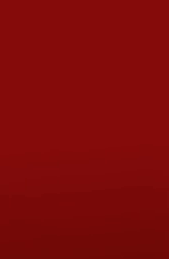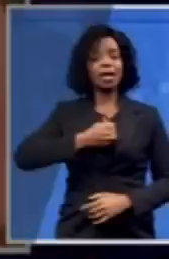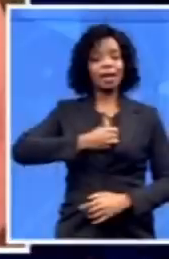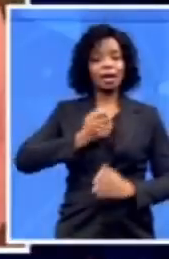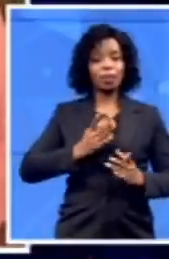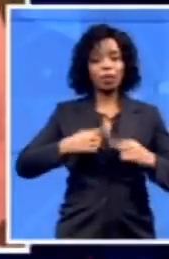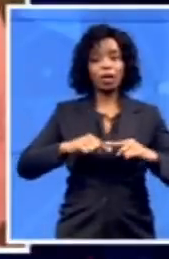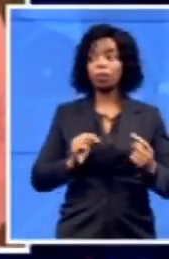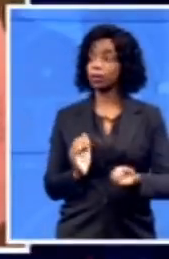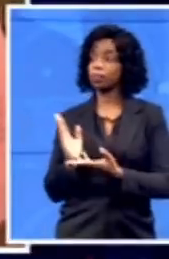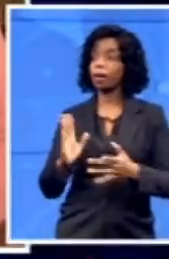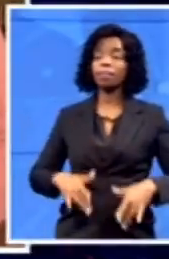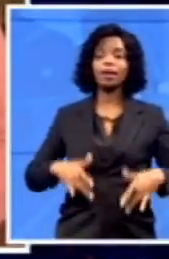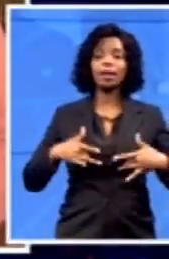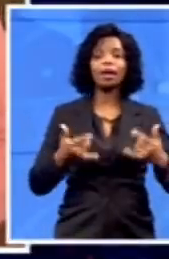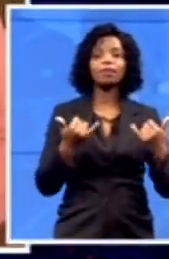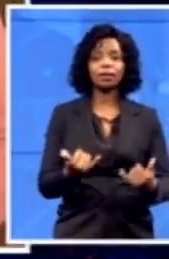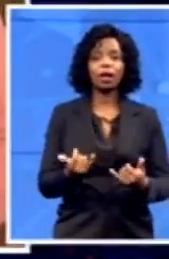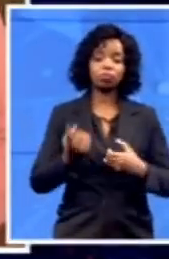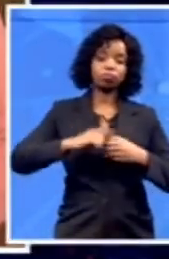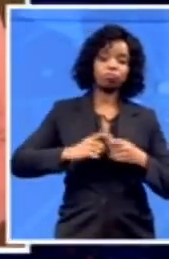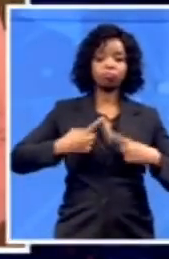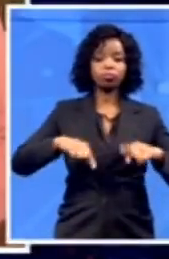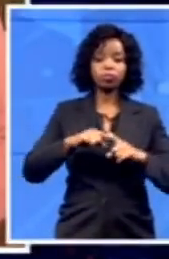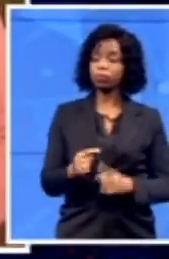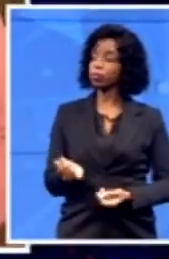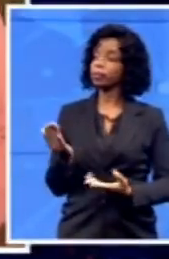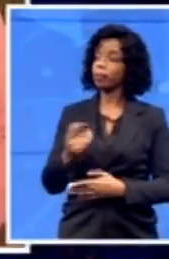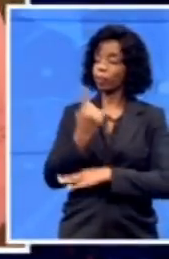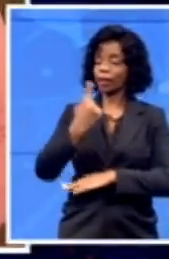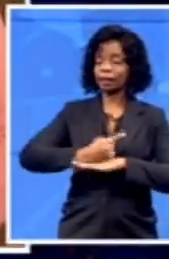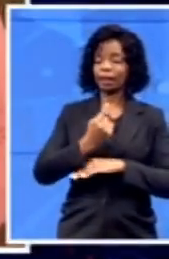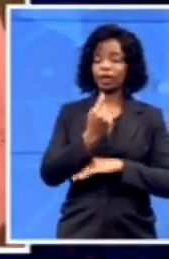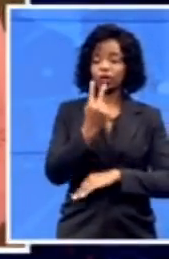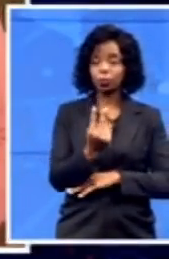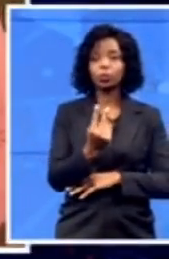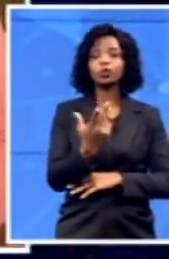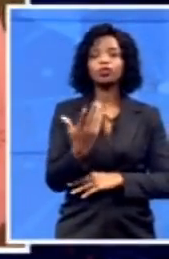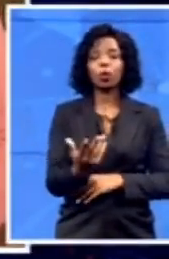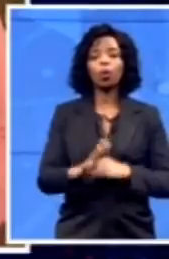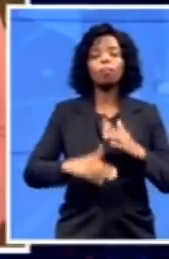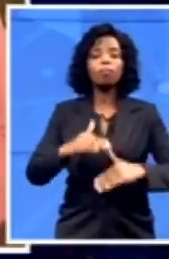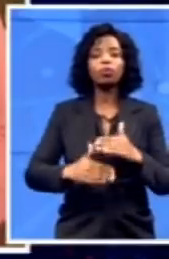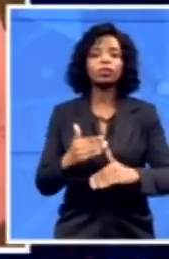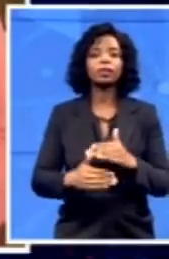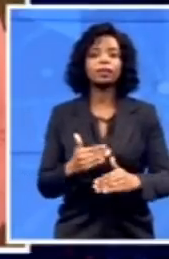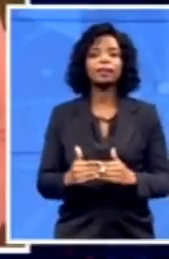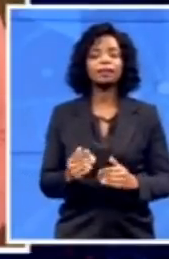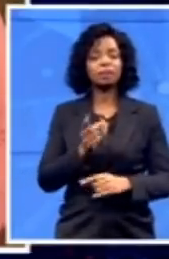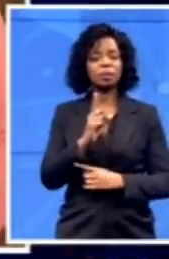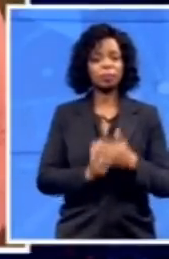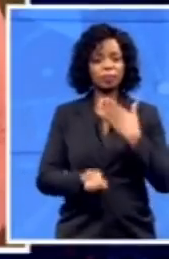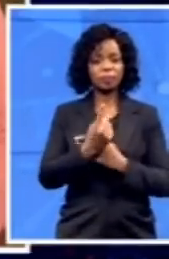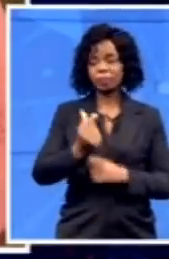Hasina, day two, so to speak, of proceedings. What came out of yesterday's questions to